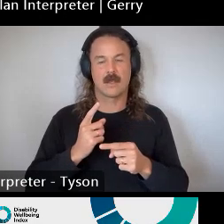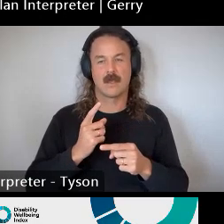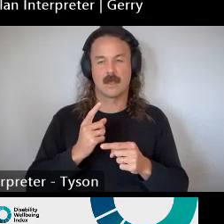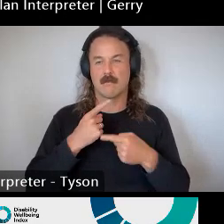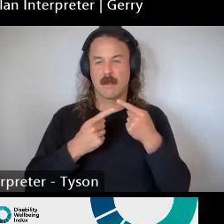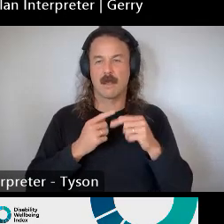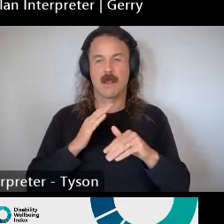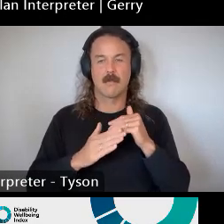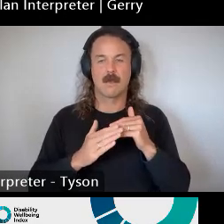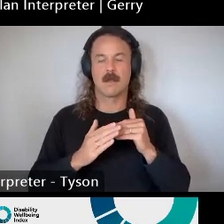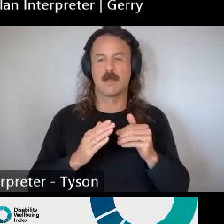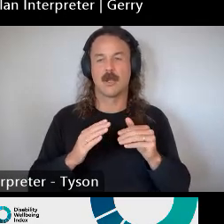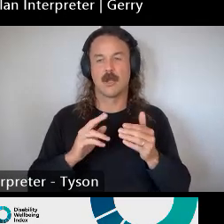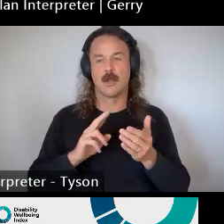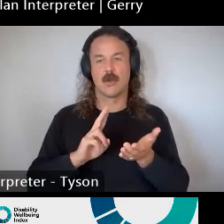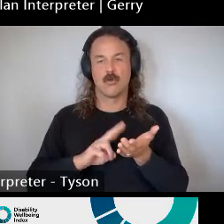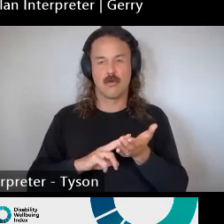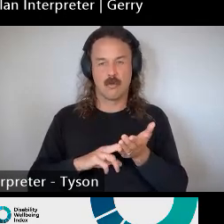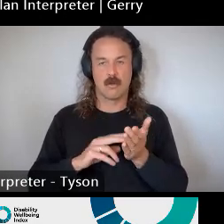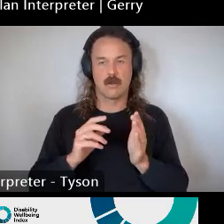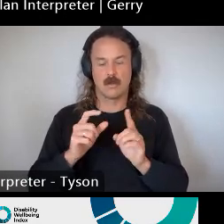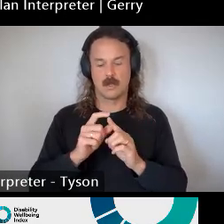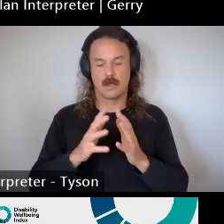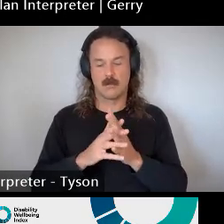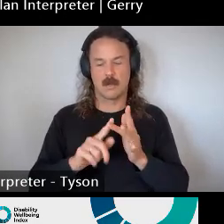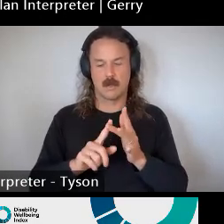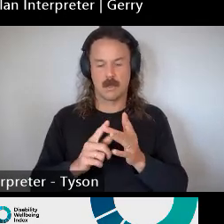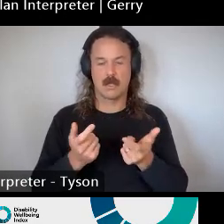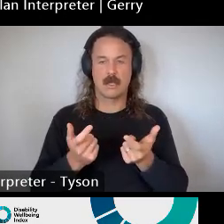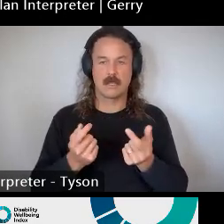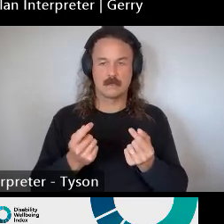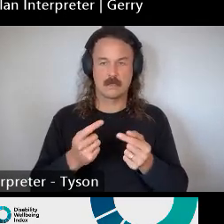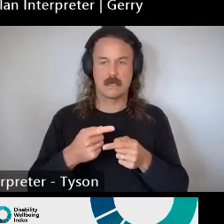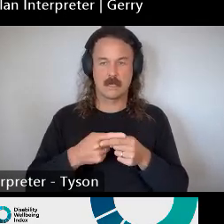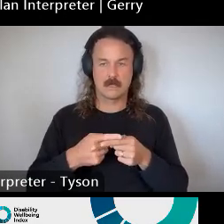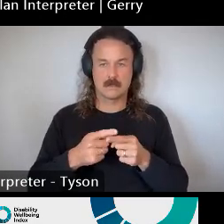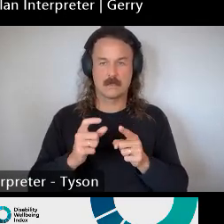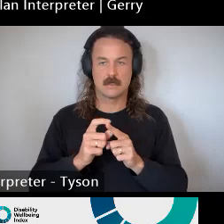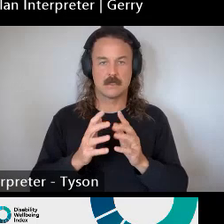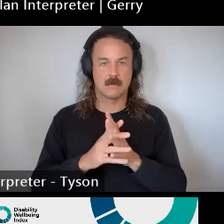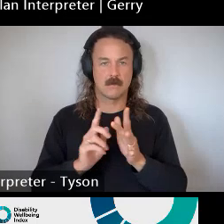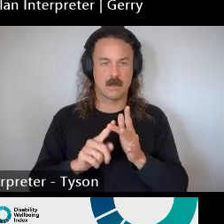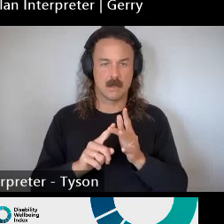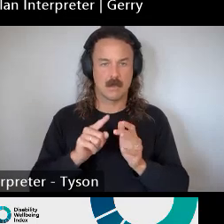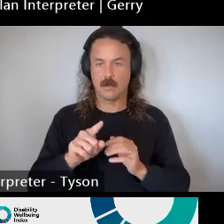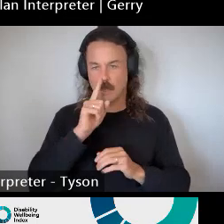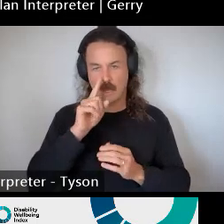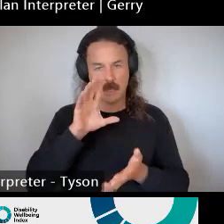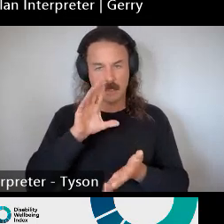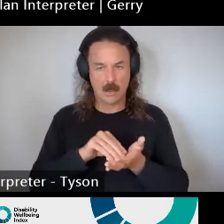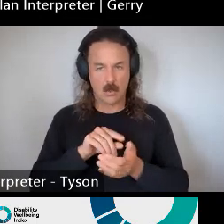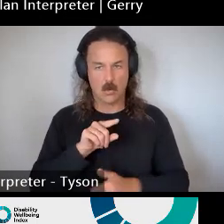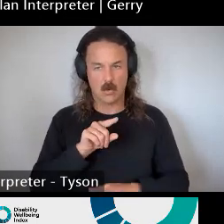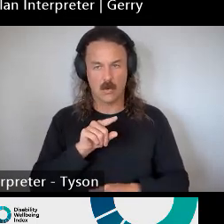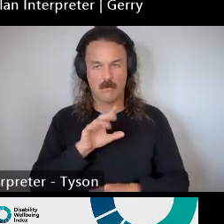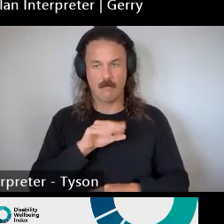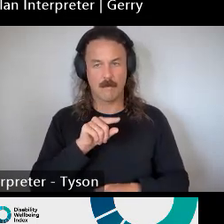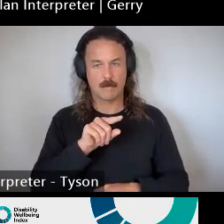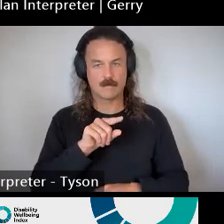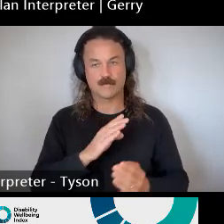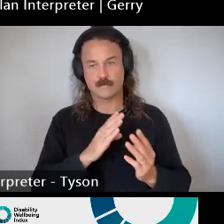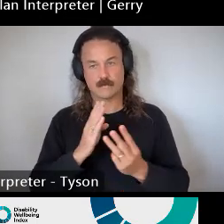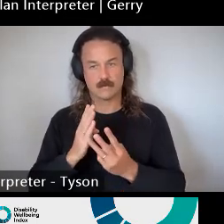English version, and user guide, but you cannot download versions or the user guide from this tab. The next step is Resources